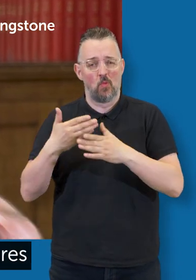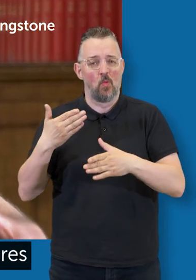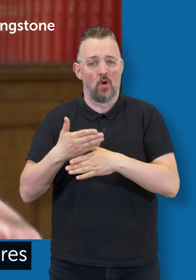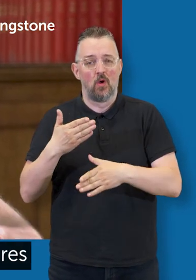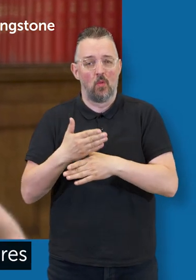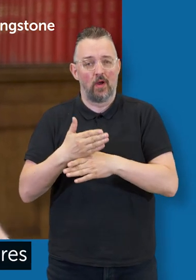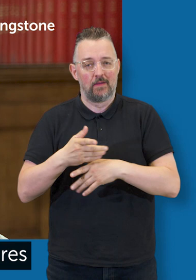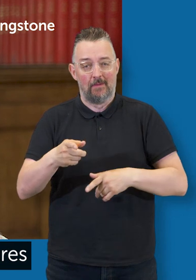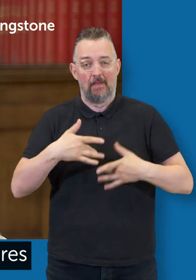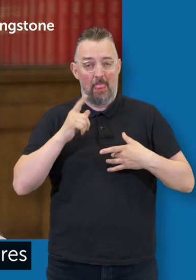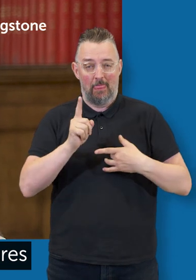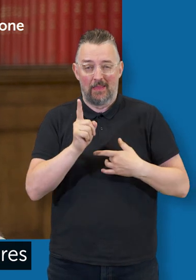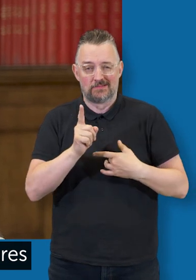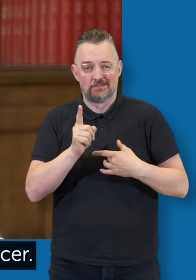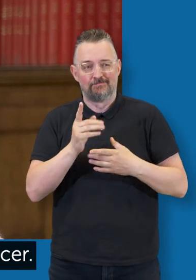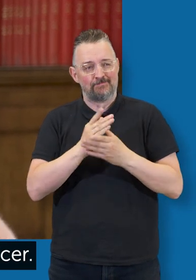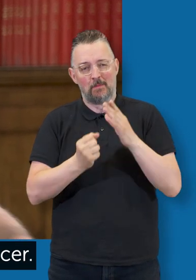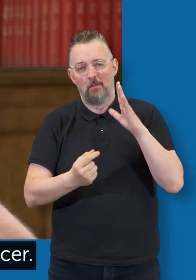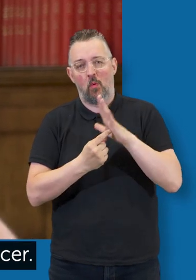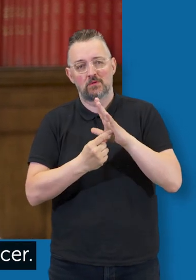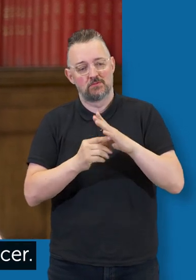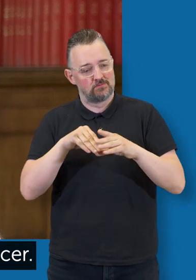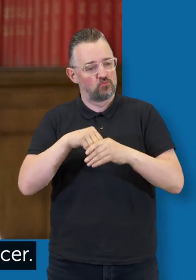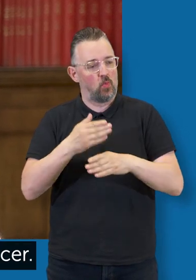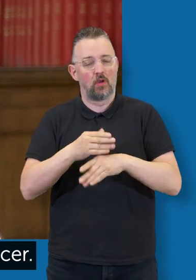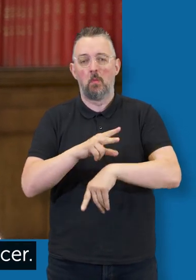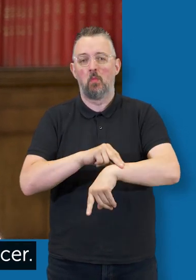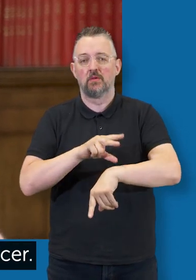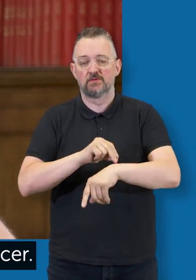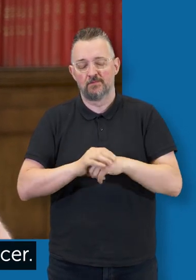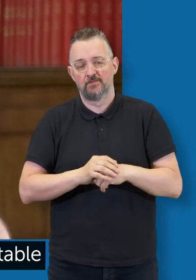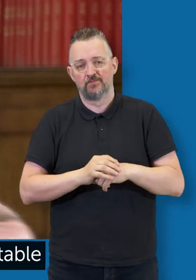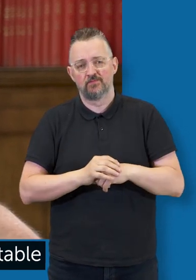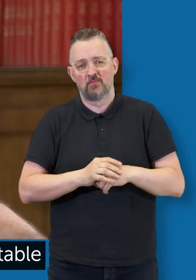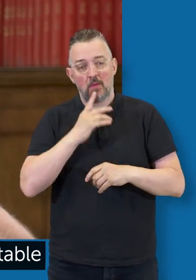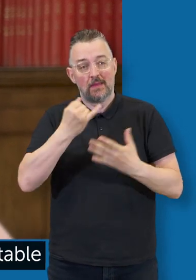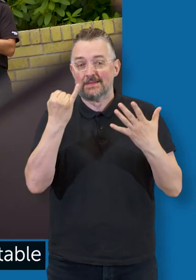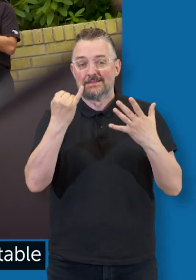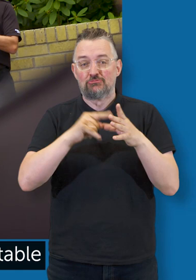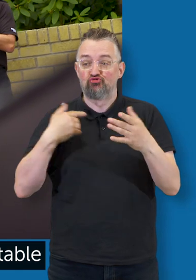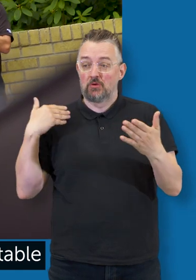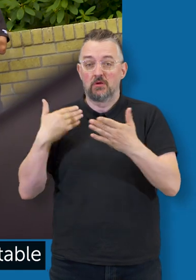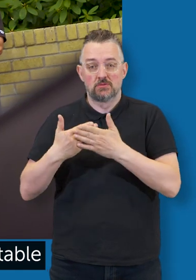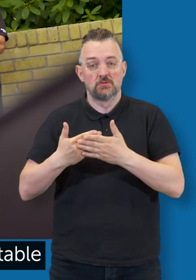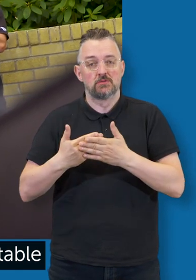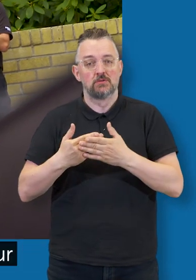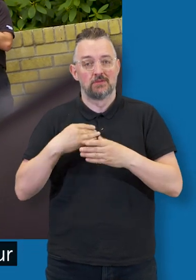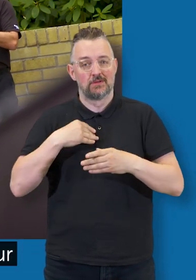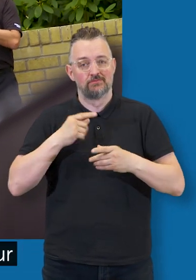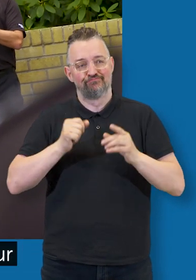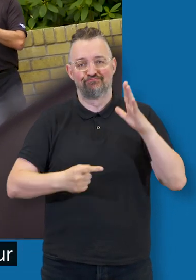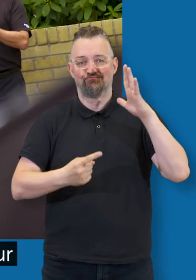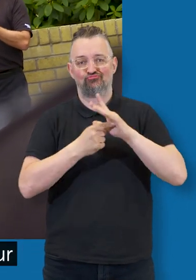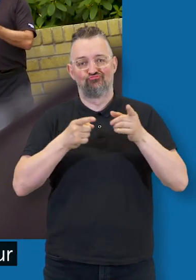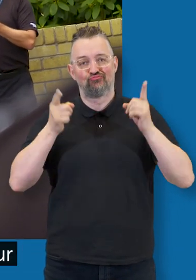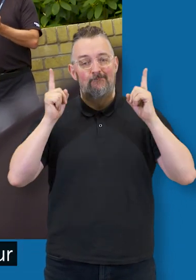that to me, you know, captures the essence of being a police officer. In the last 6 years as chief constable, I've